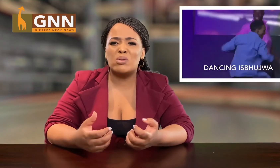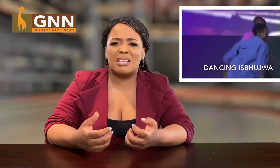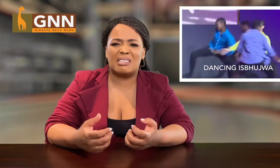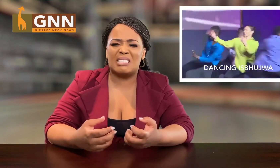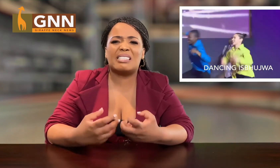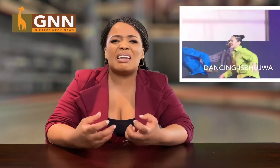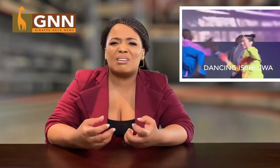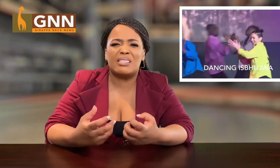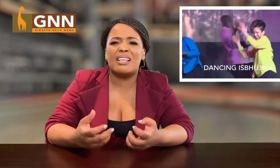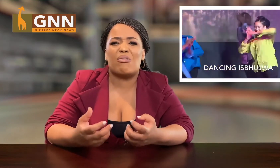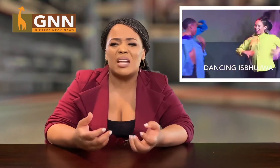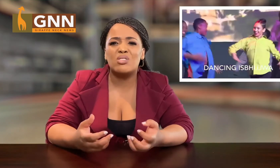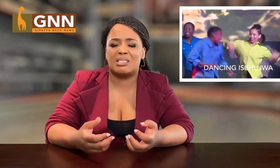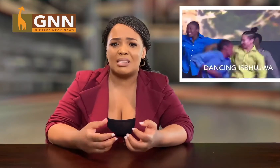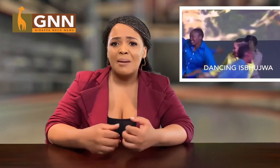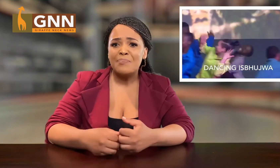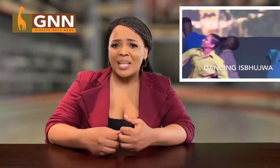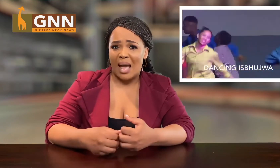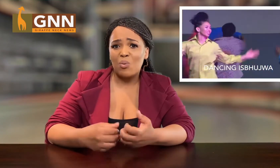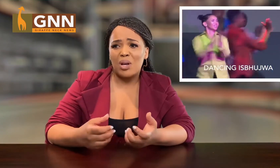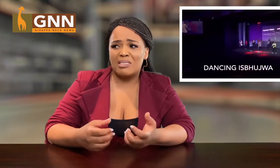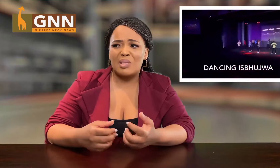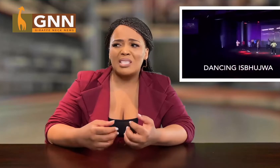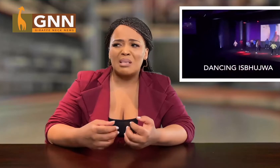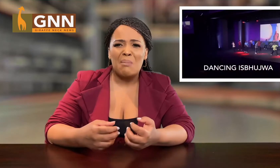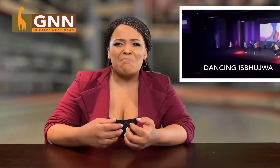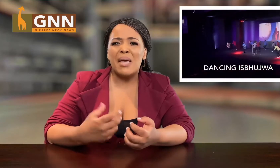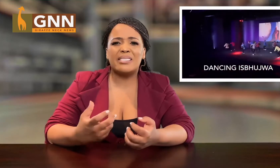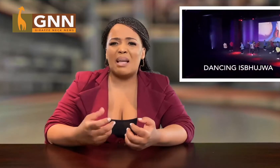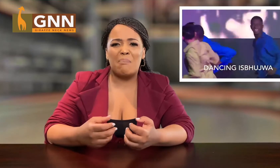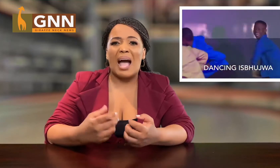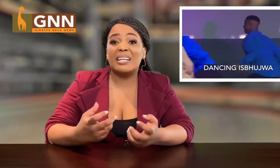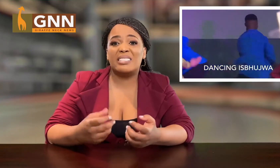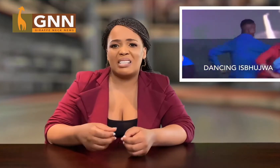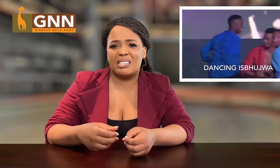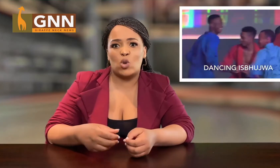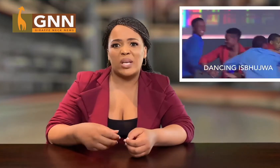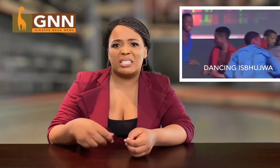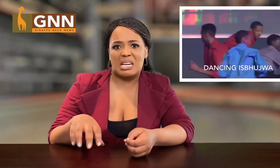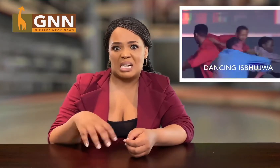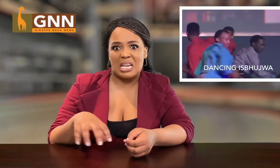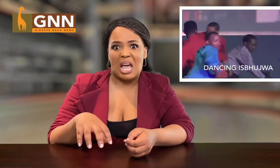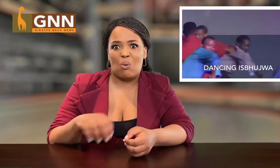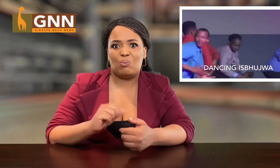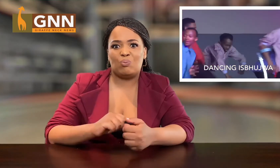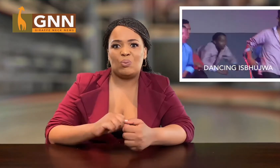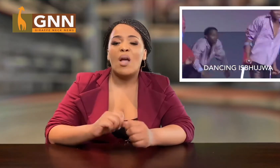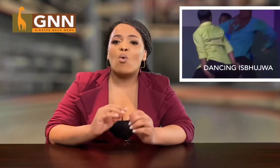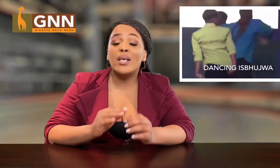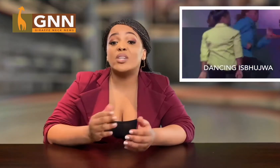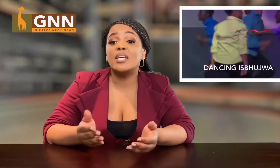daily protests, and cynical self-interest. In other words, this messed up, unjust situation right